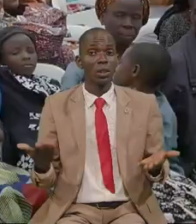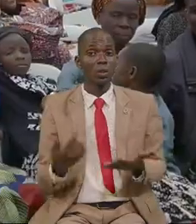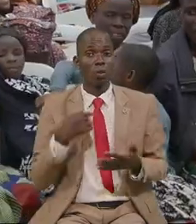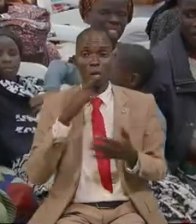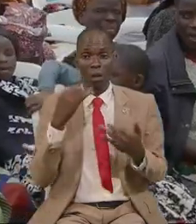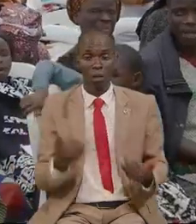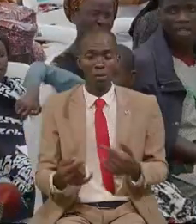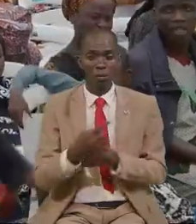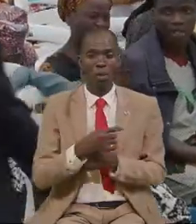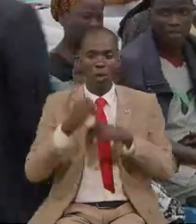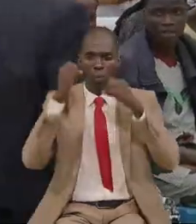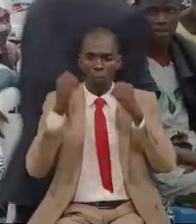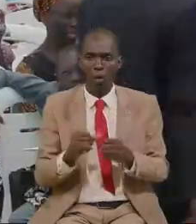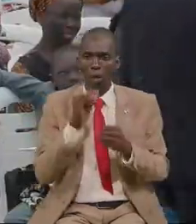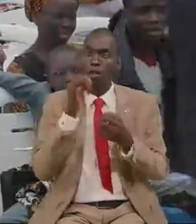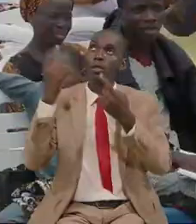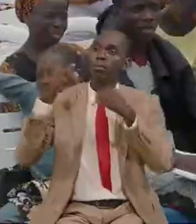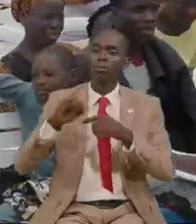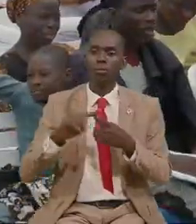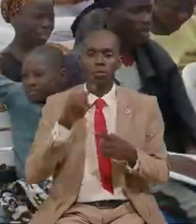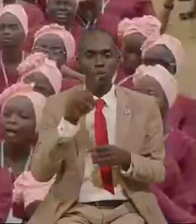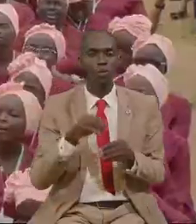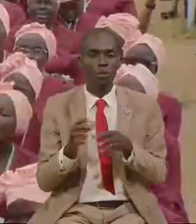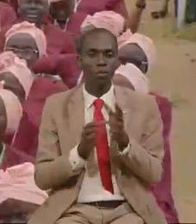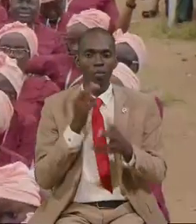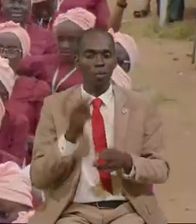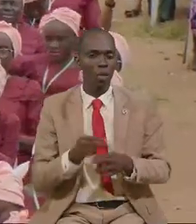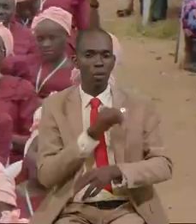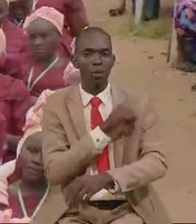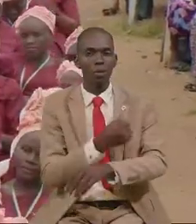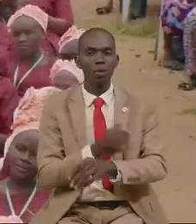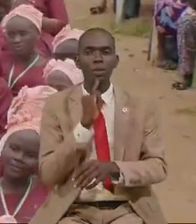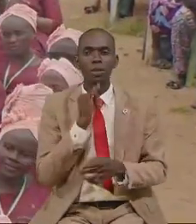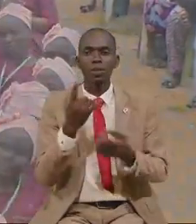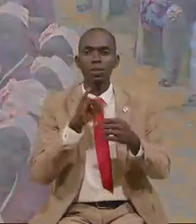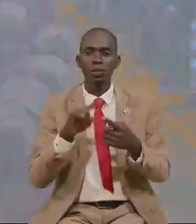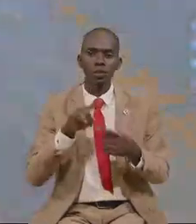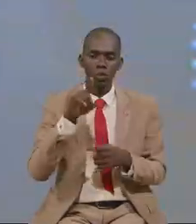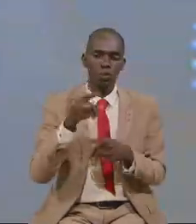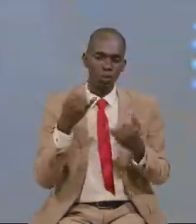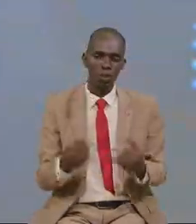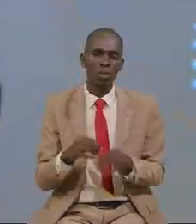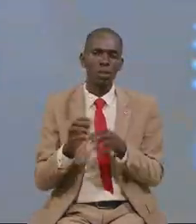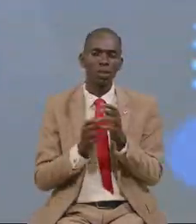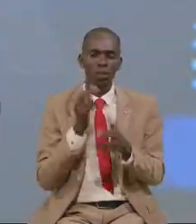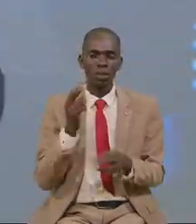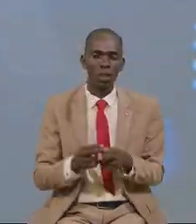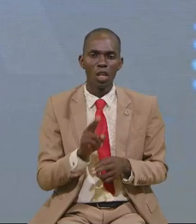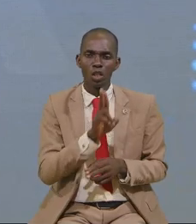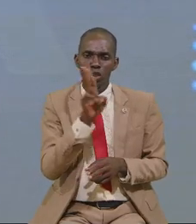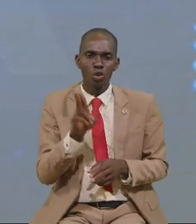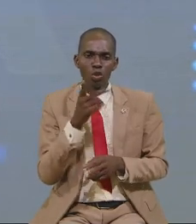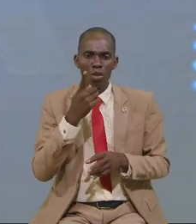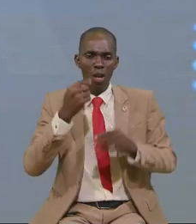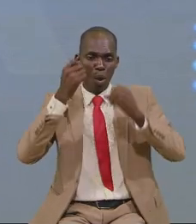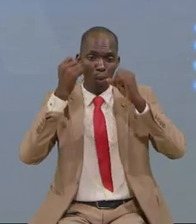you, authority is coming to you. Use the power that he gives you,